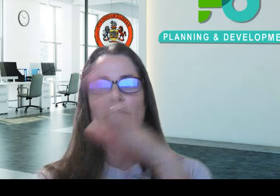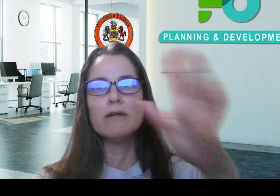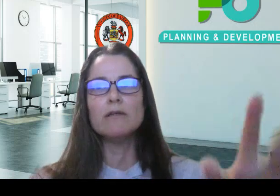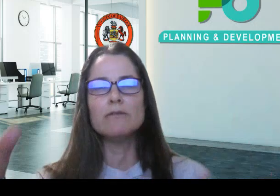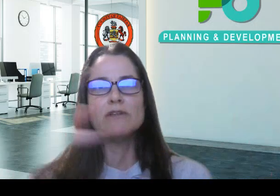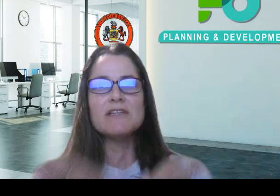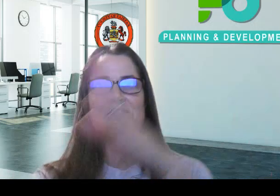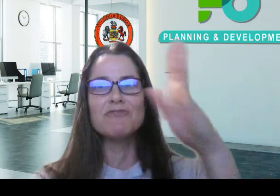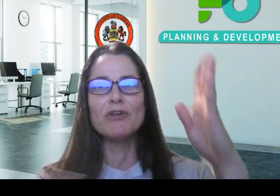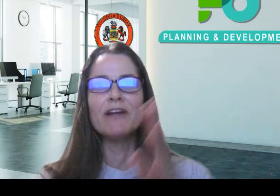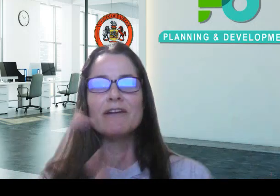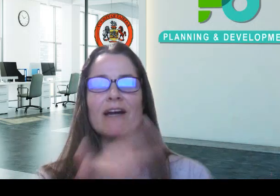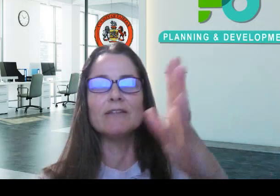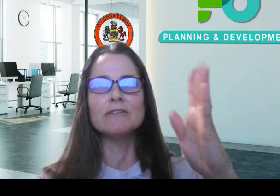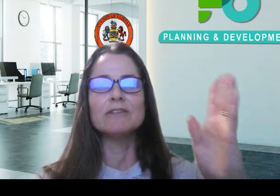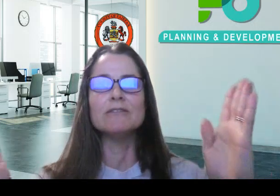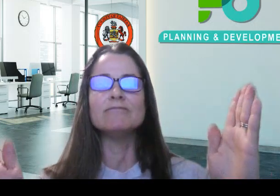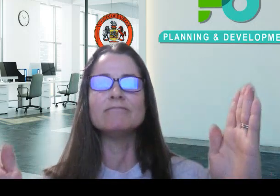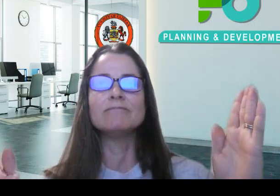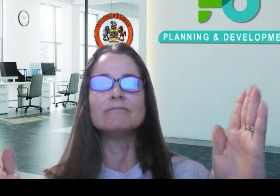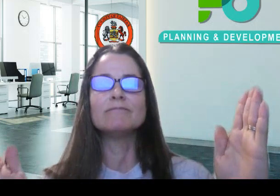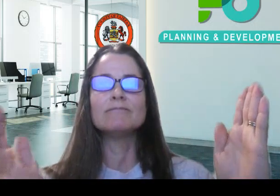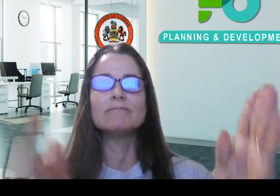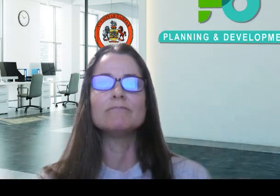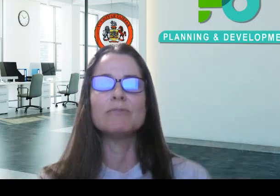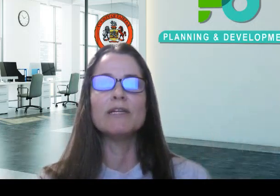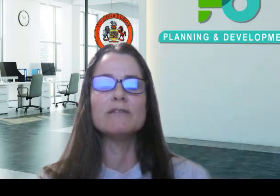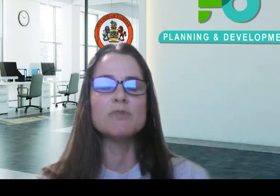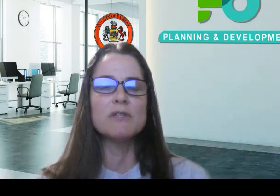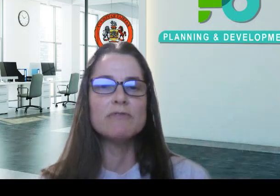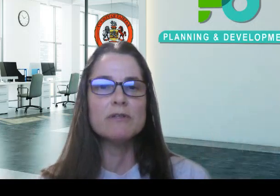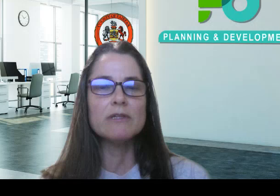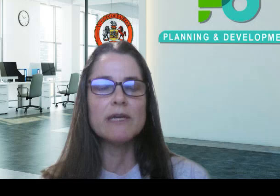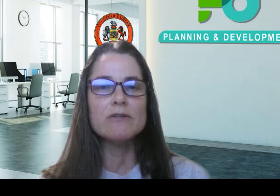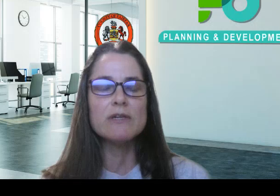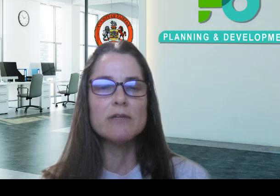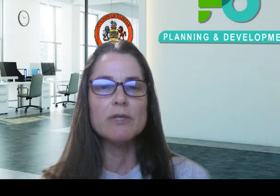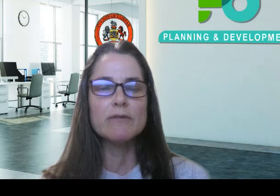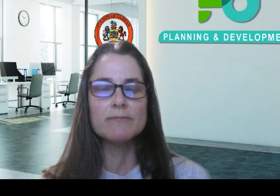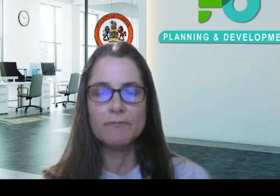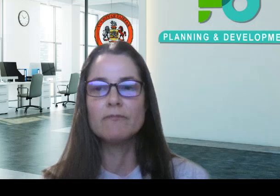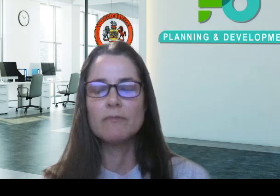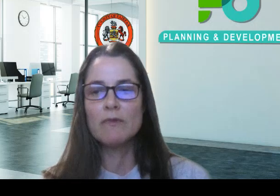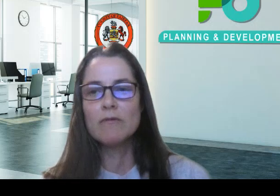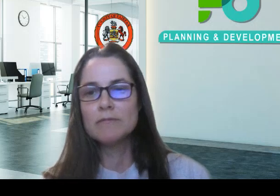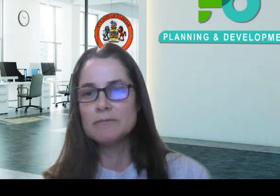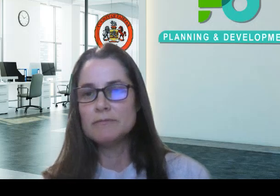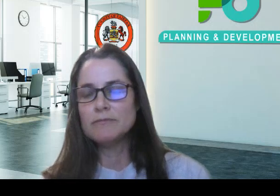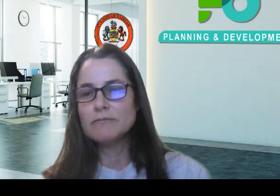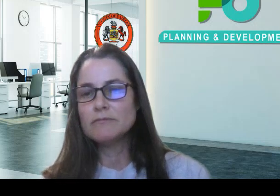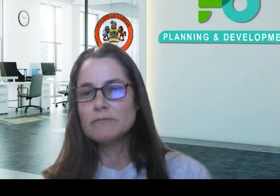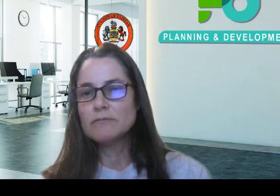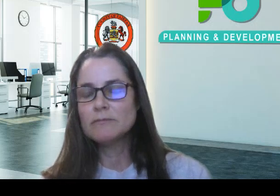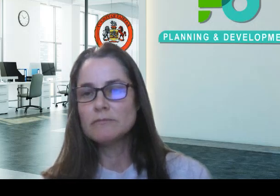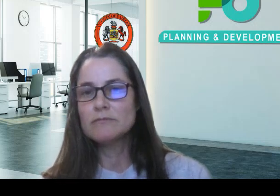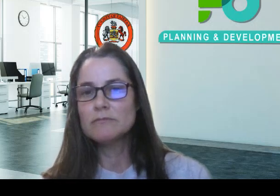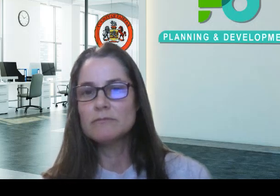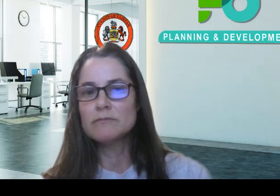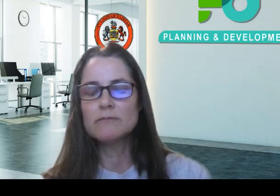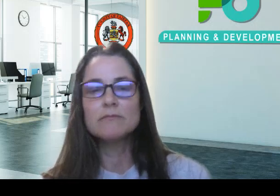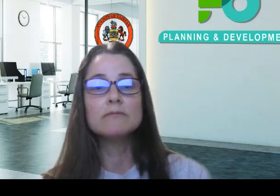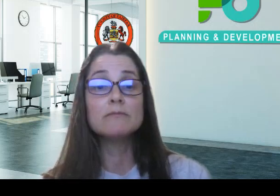kind of looking at all these things floating around and getting some stuff into the land use element. Thank you. That's